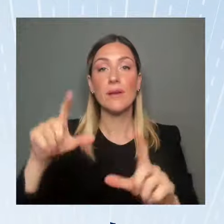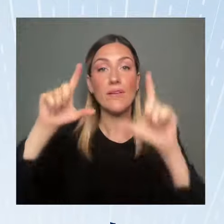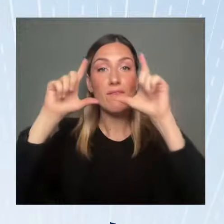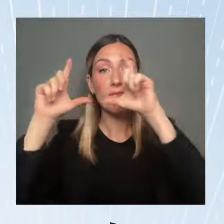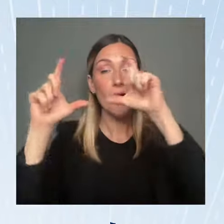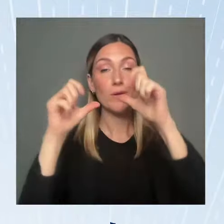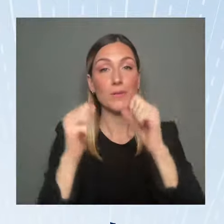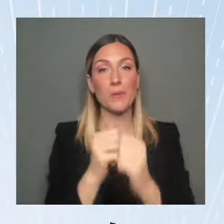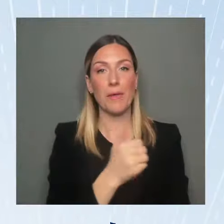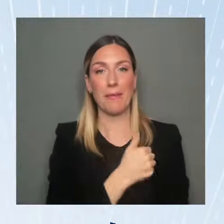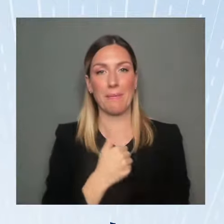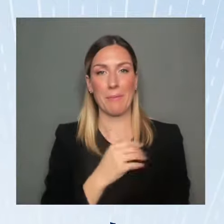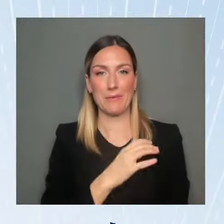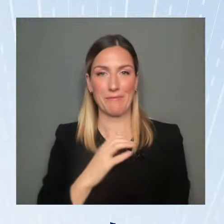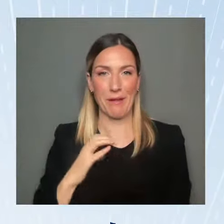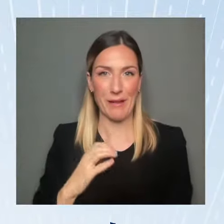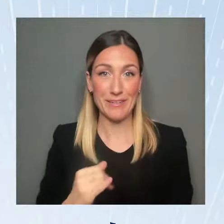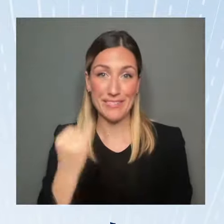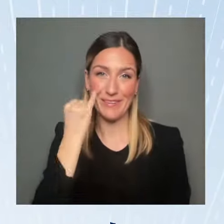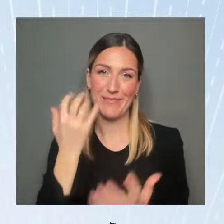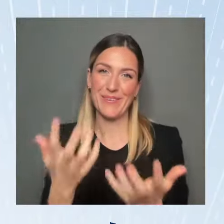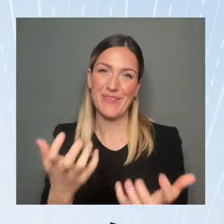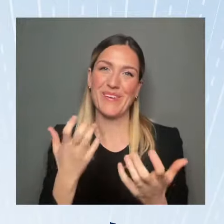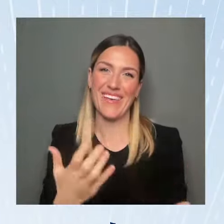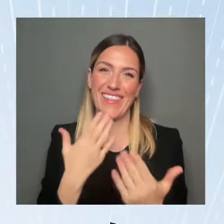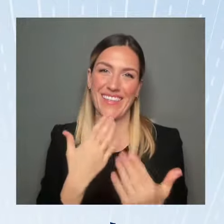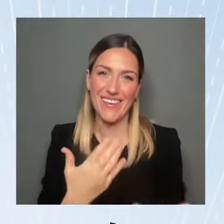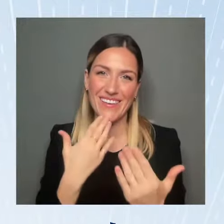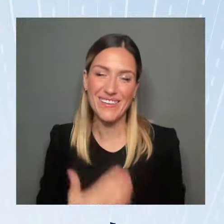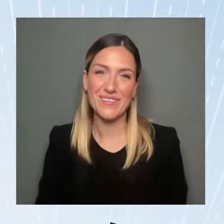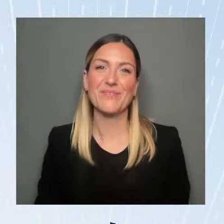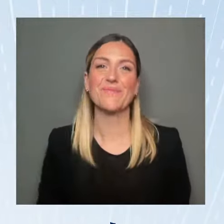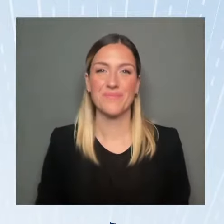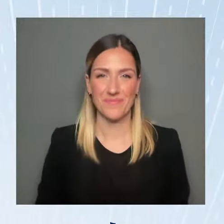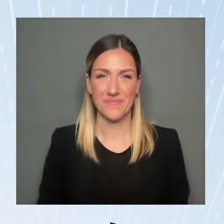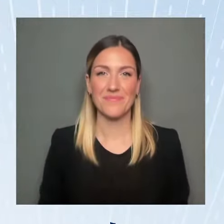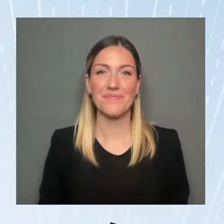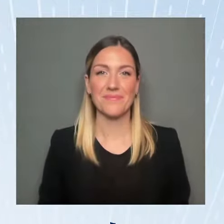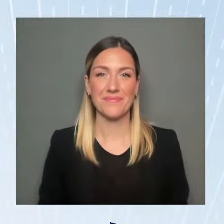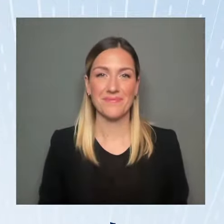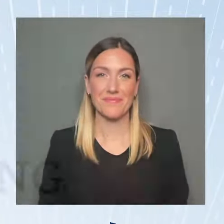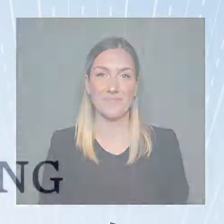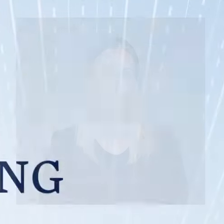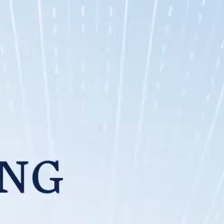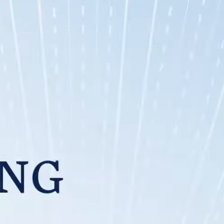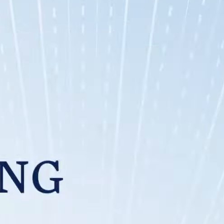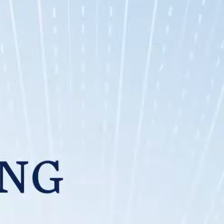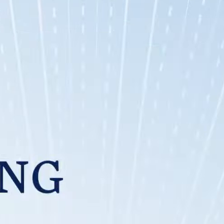Congress, if you want.